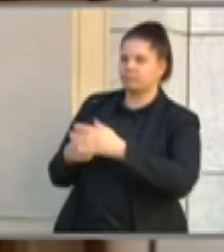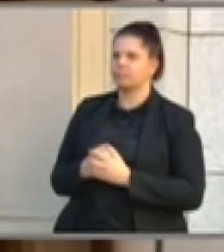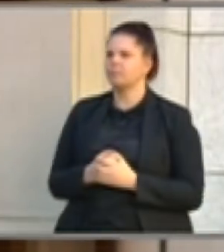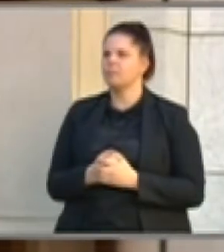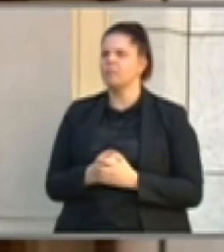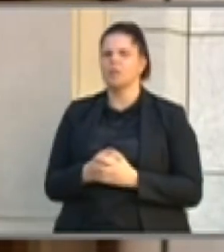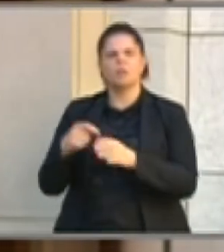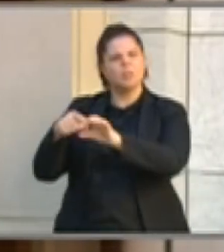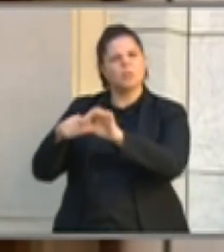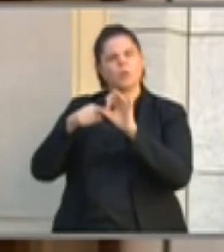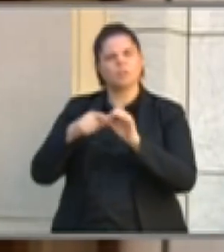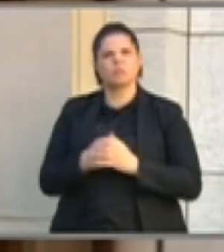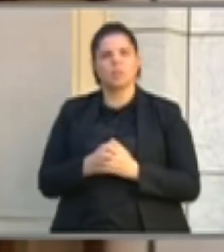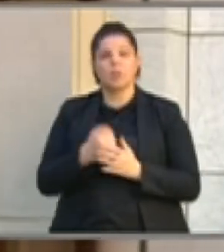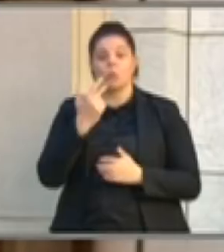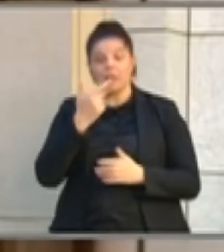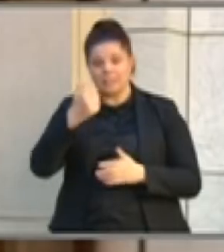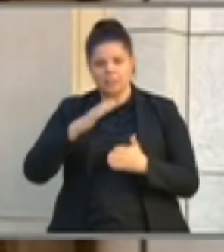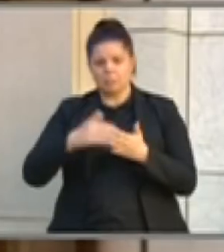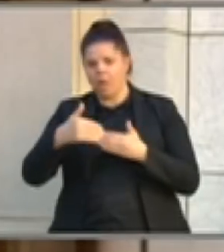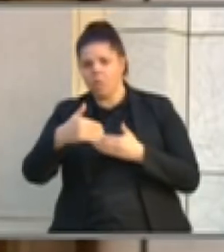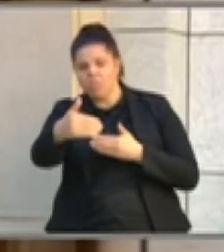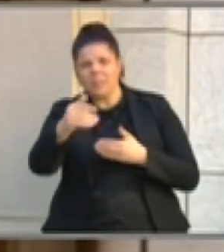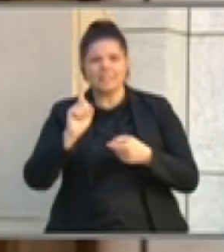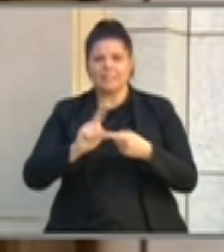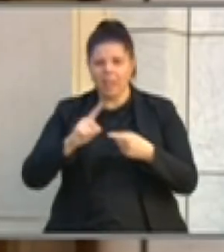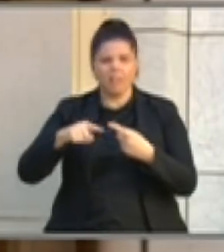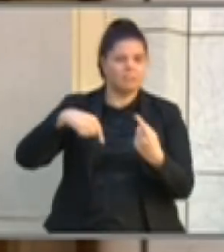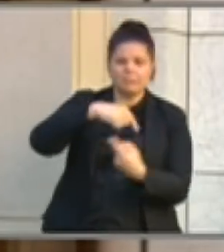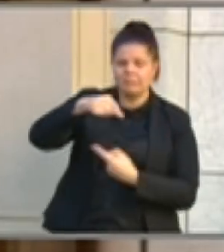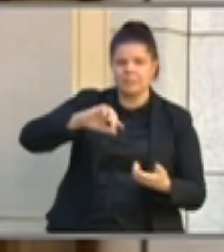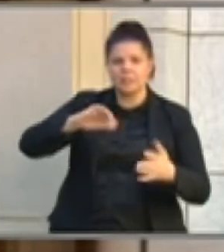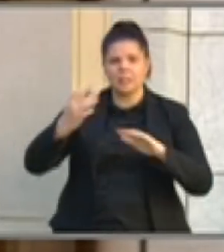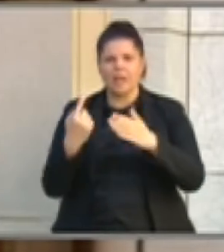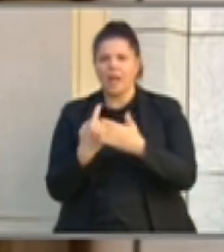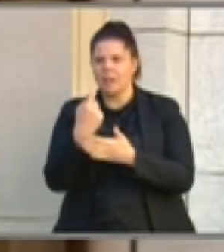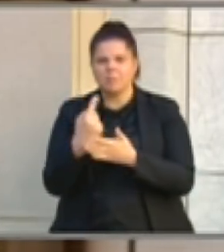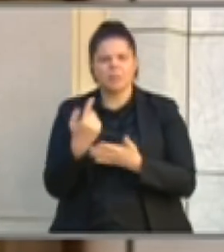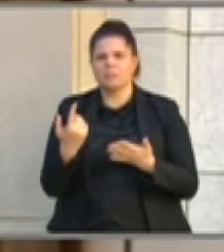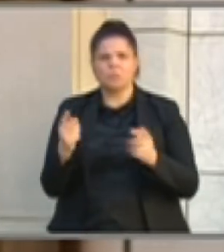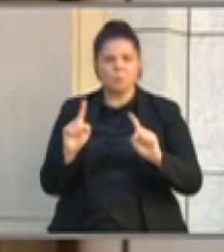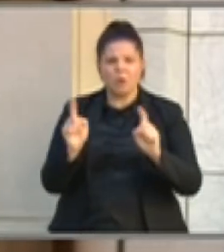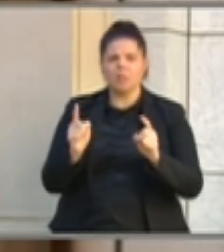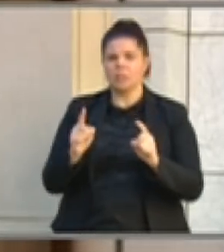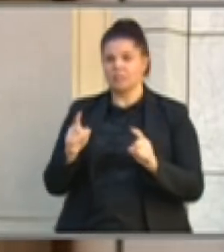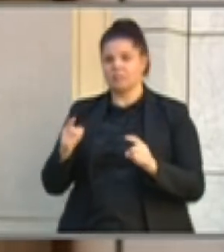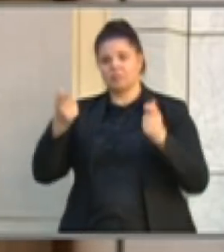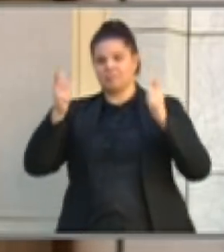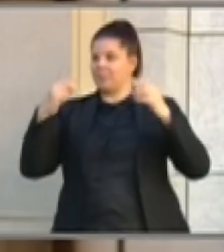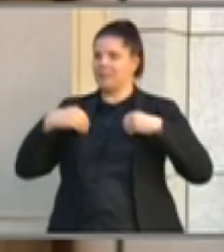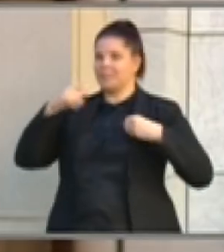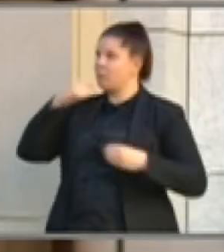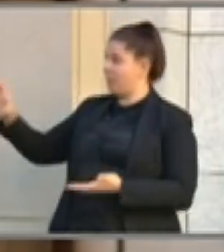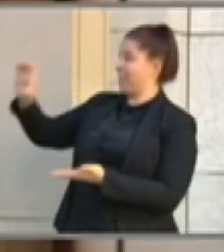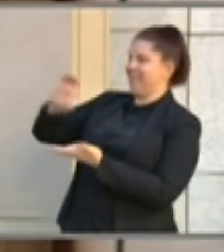What happens after 6 months if this is still going? And also, what guarantee is there that businesses will pass this money on to staff? Well, I'll let